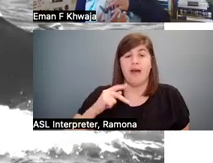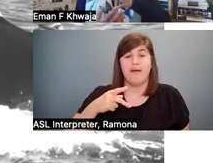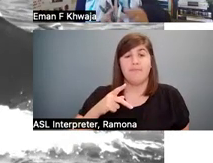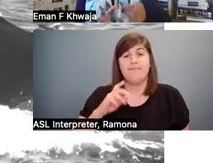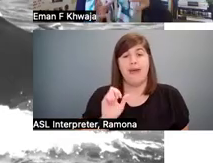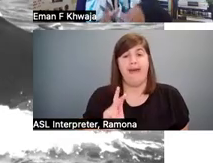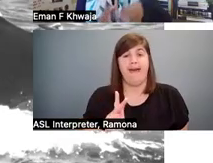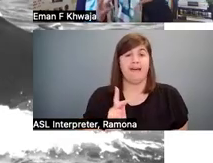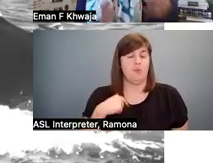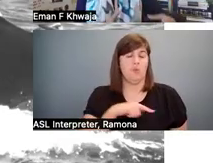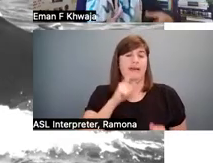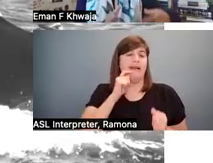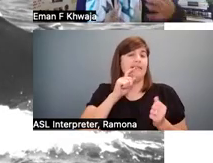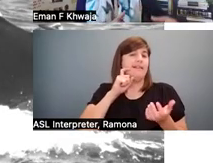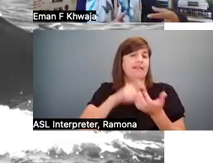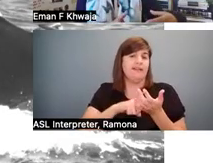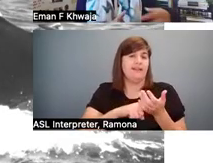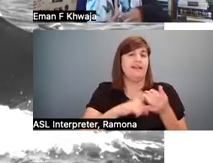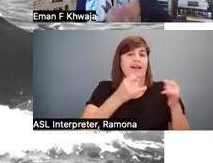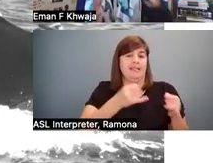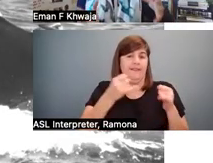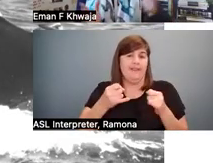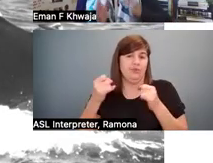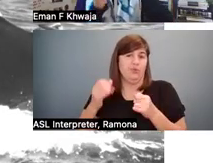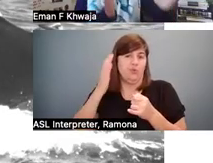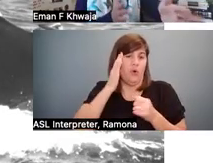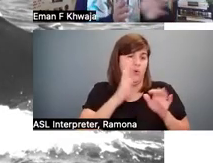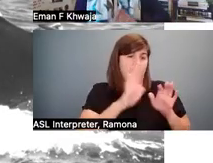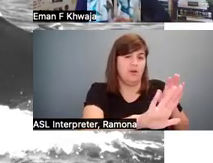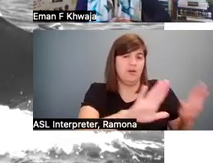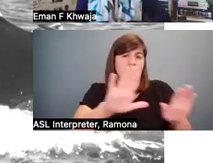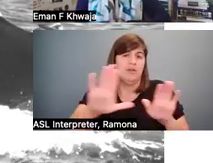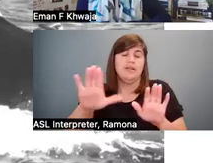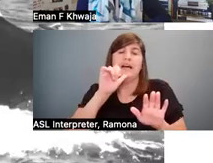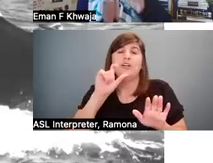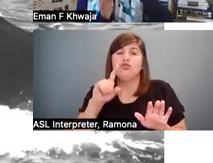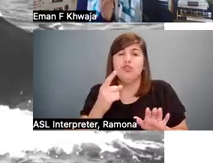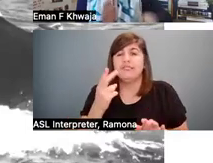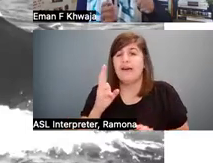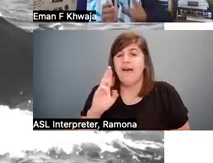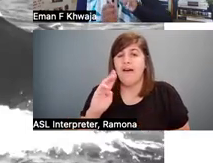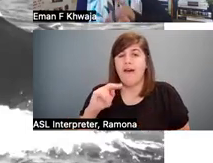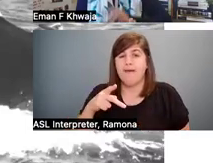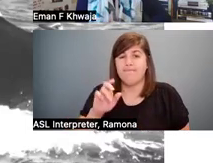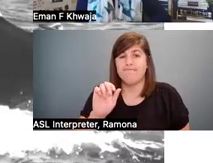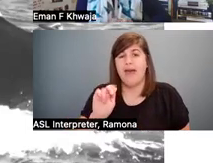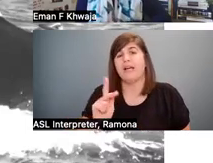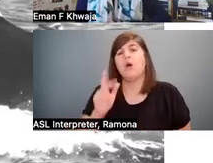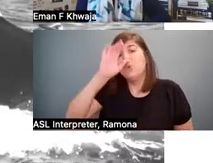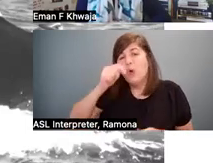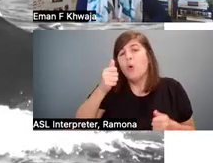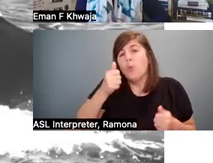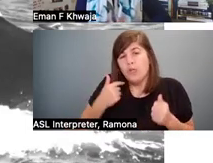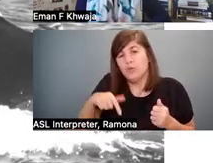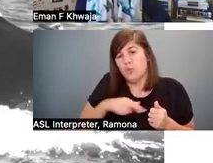individuals down to the individual whale. So we're not just saying, oh, that's a humpback whale. We actually know exactly which humpback whale we're looking